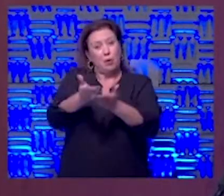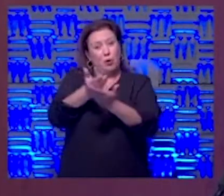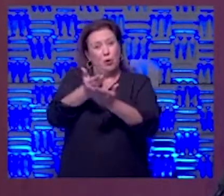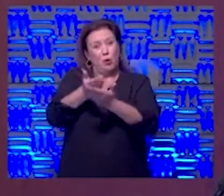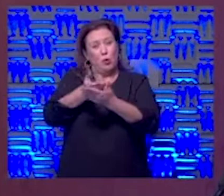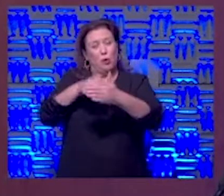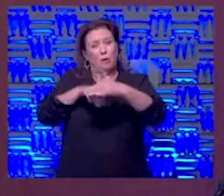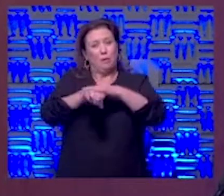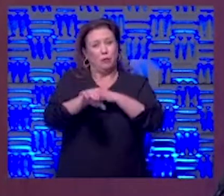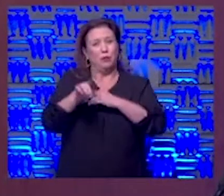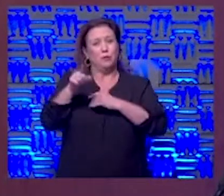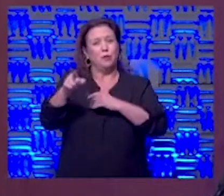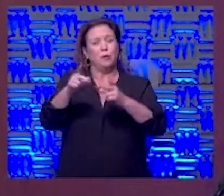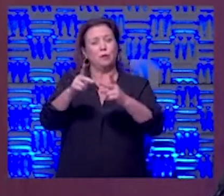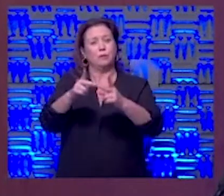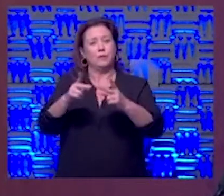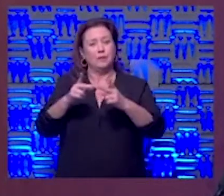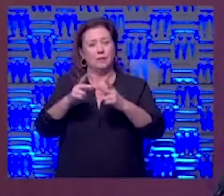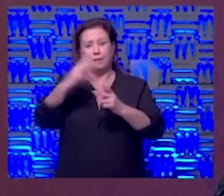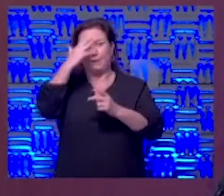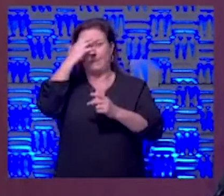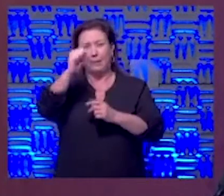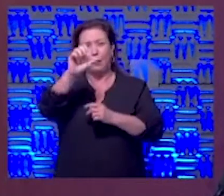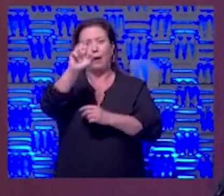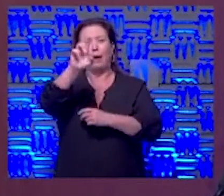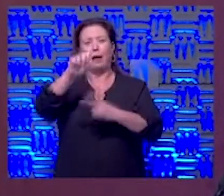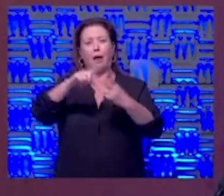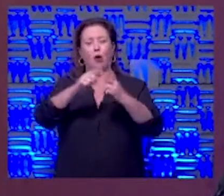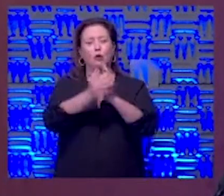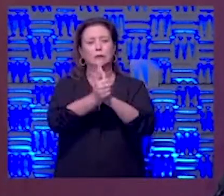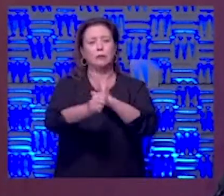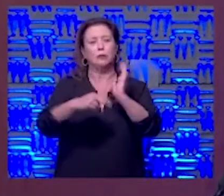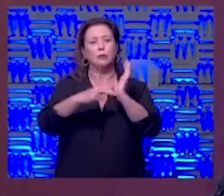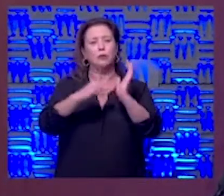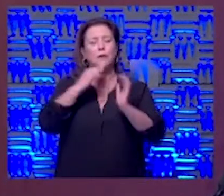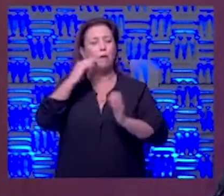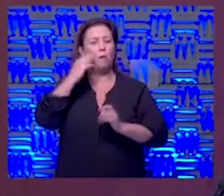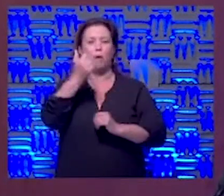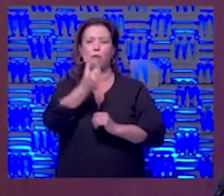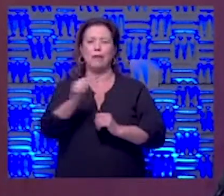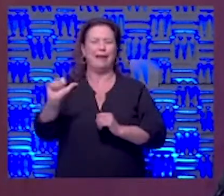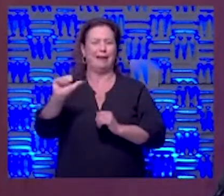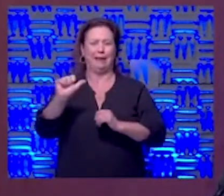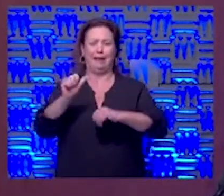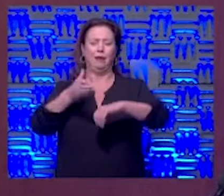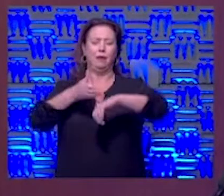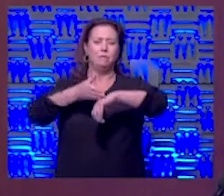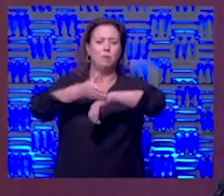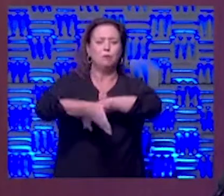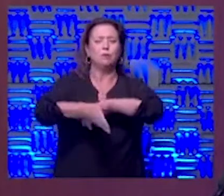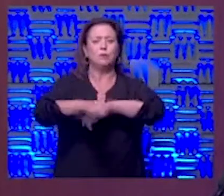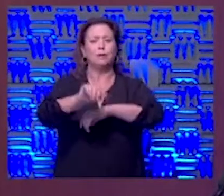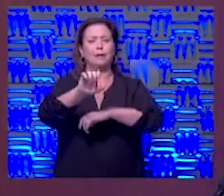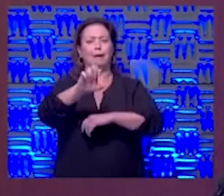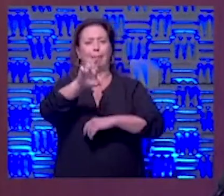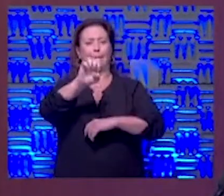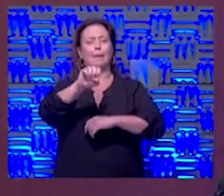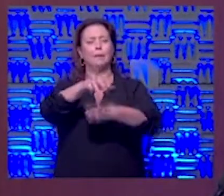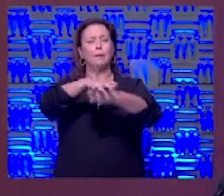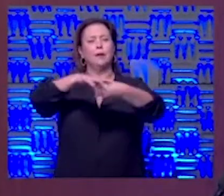admissions to the post-acute space, whether it's in memory care or in skilled nursing or any post-acute space that may